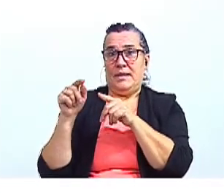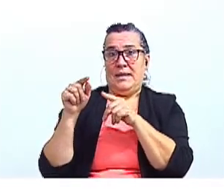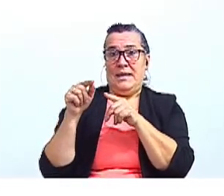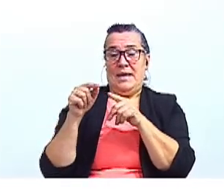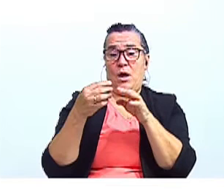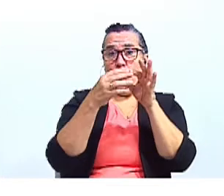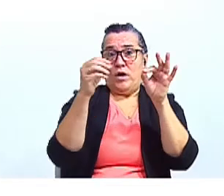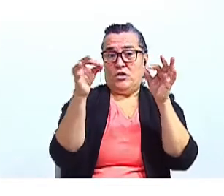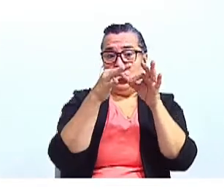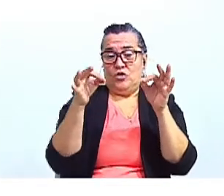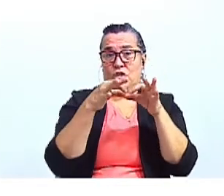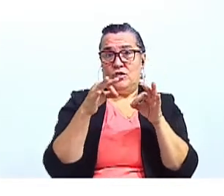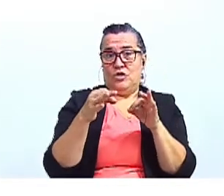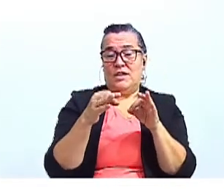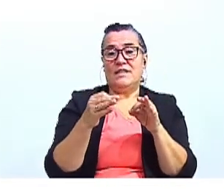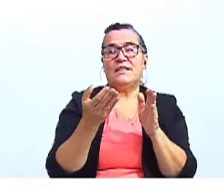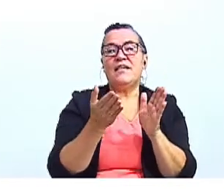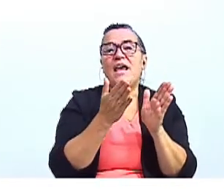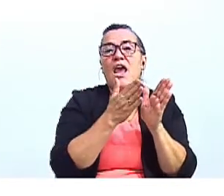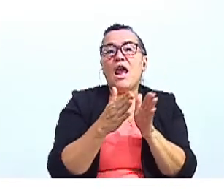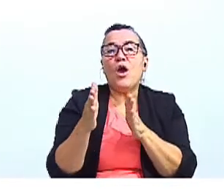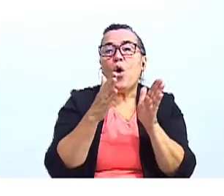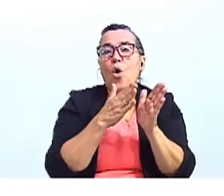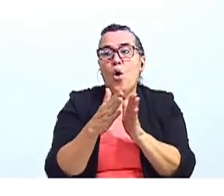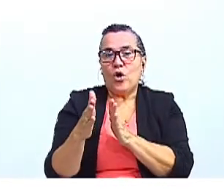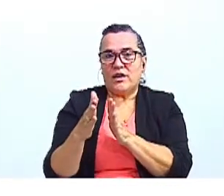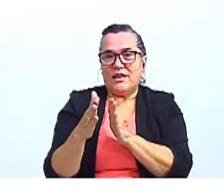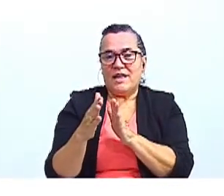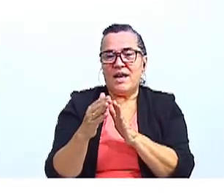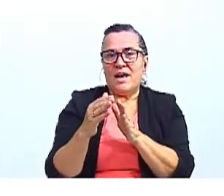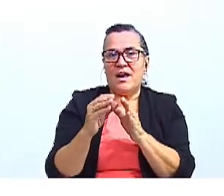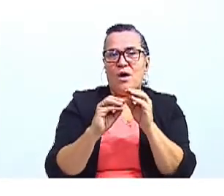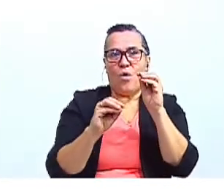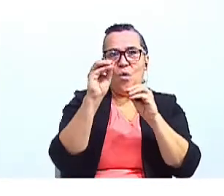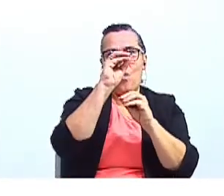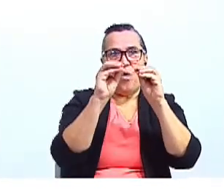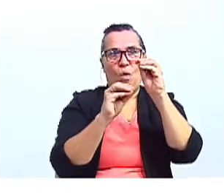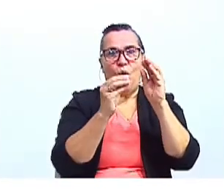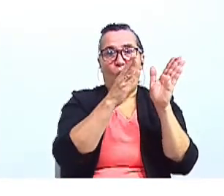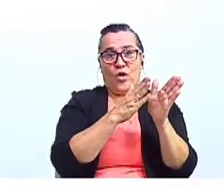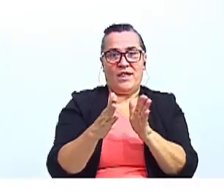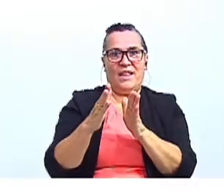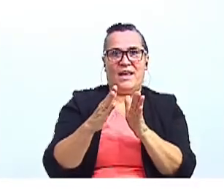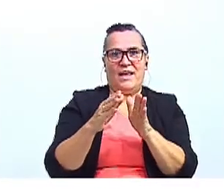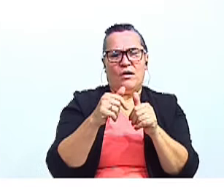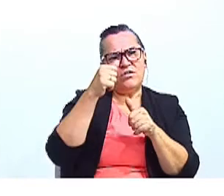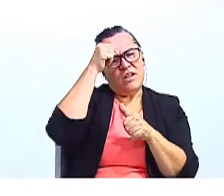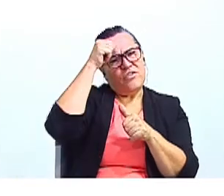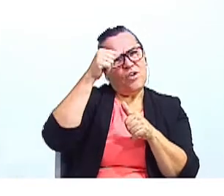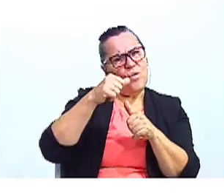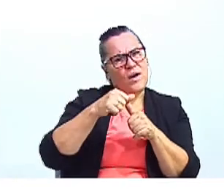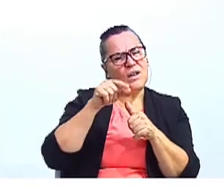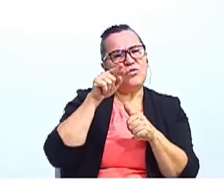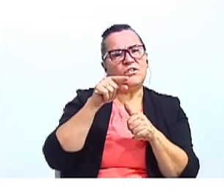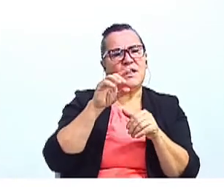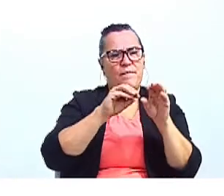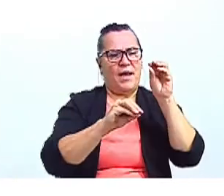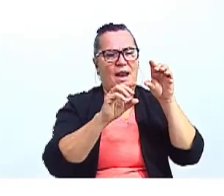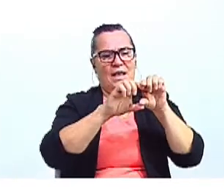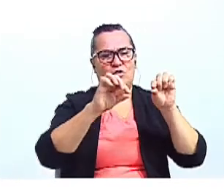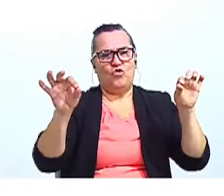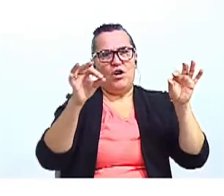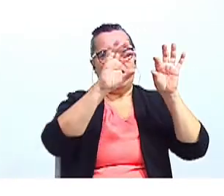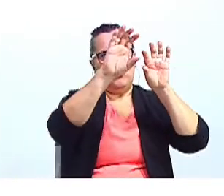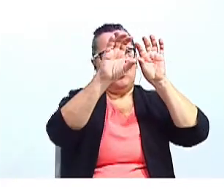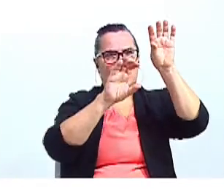in which they are mentioned in the reading. So do you remember the reading? Now you are going to organize the sentences.